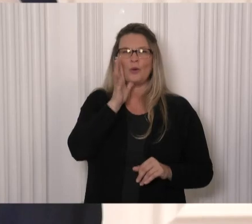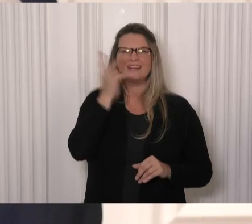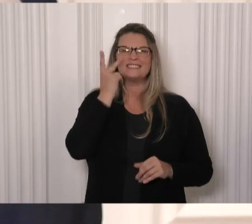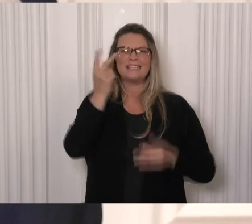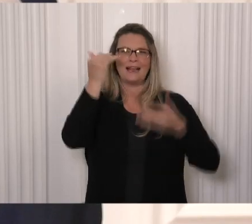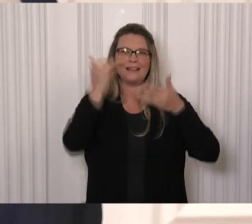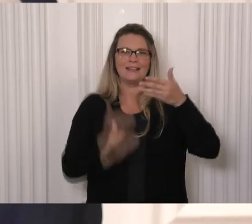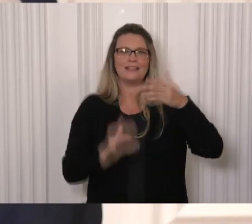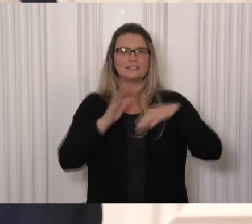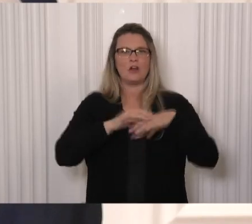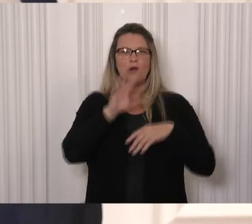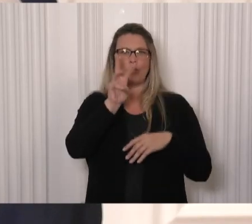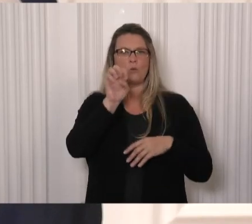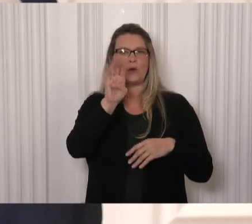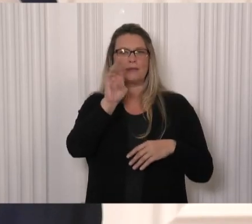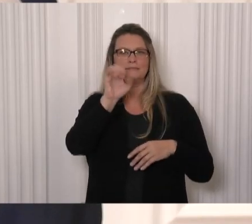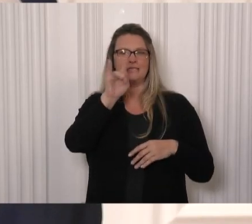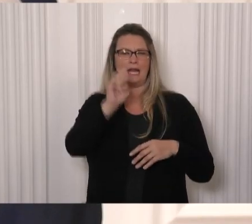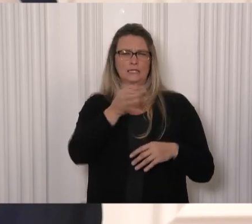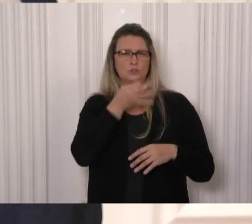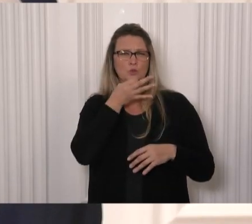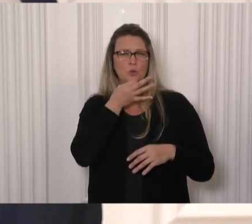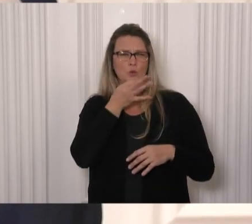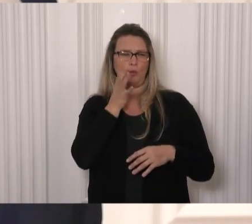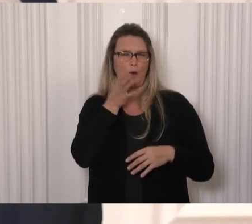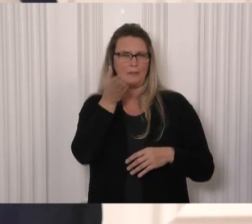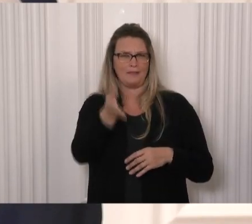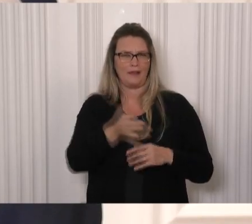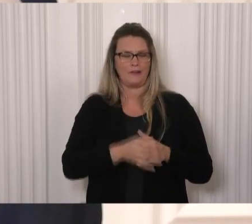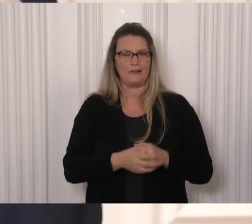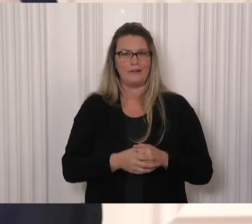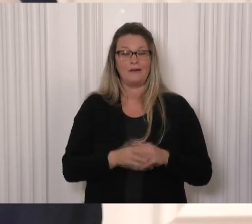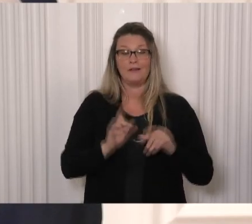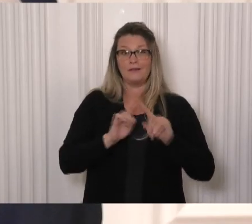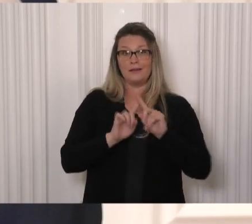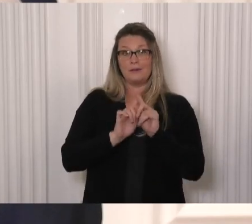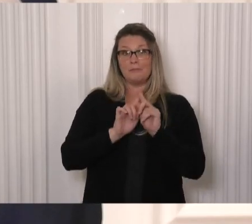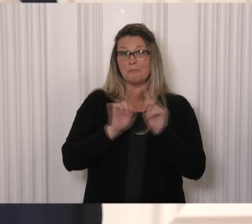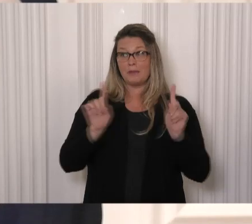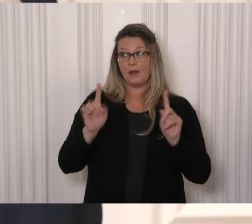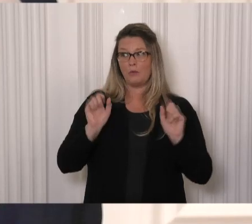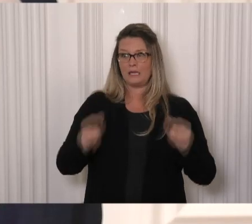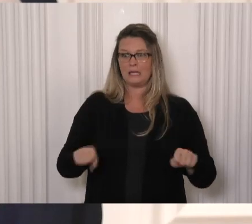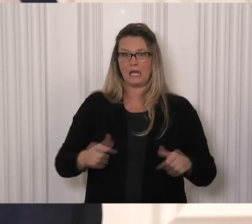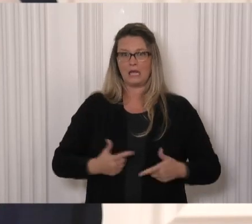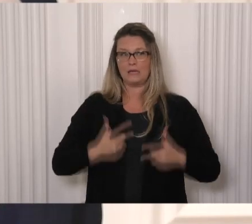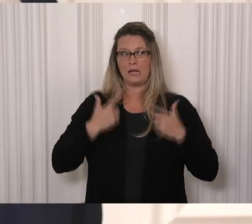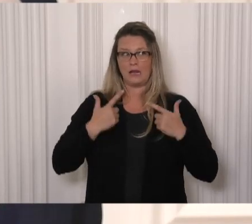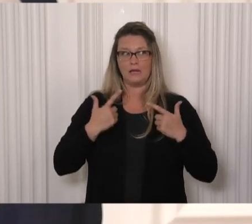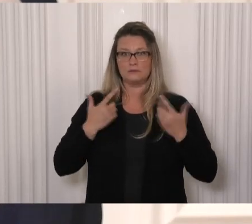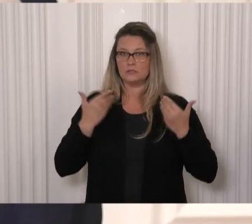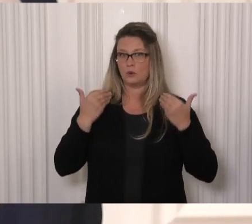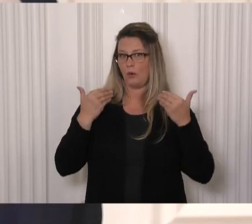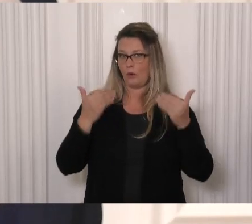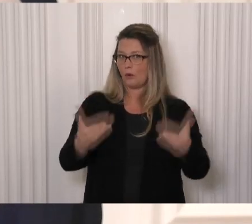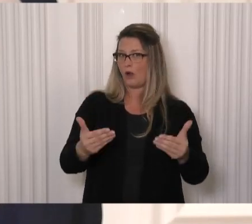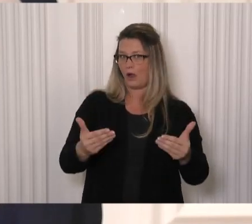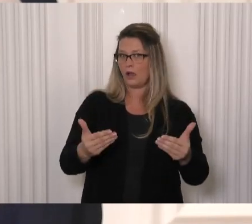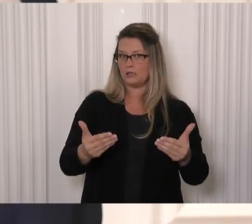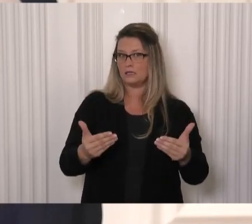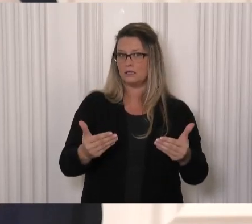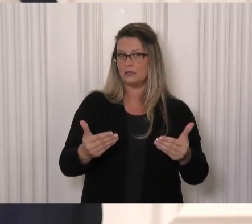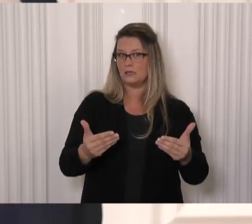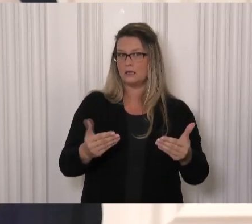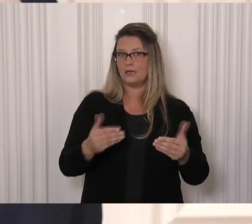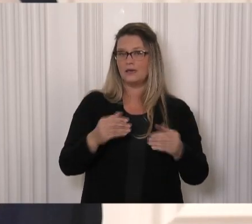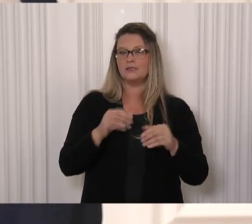really soon and everything, but we can go on about our lives if we just go on about our lives in a